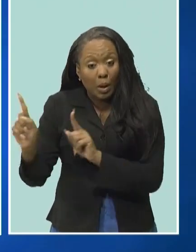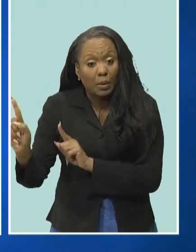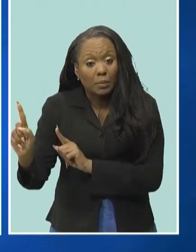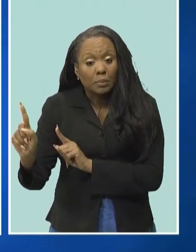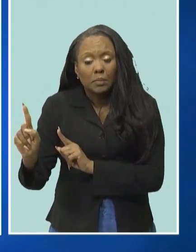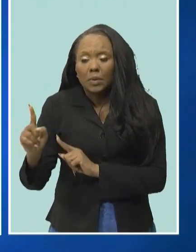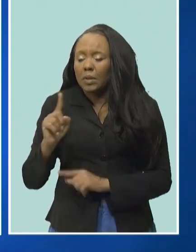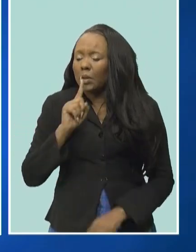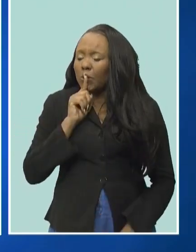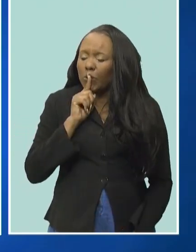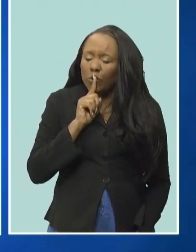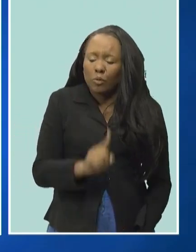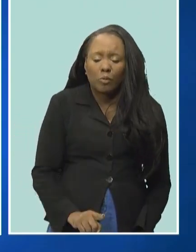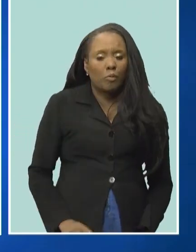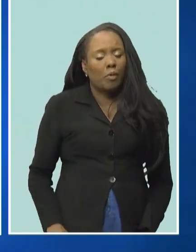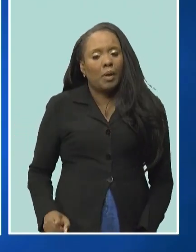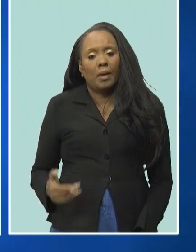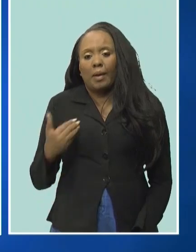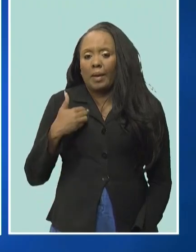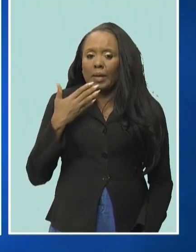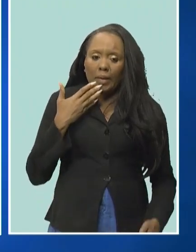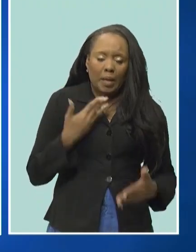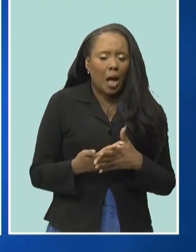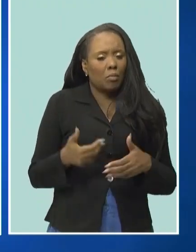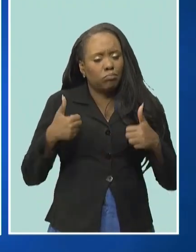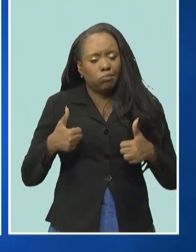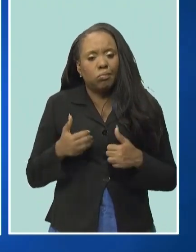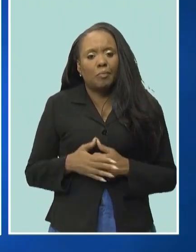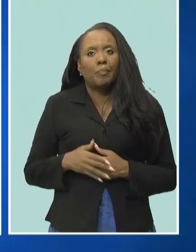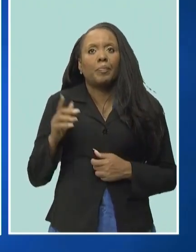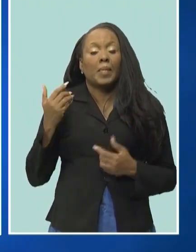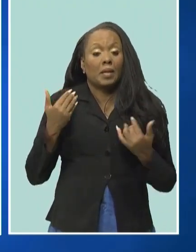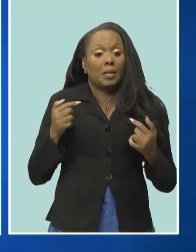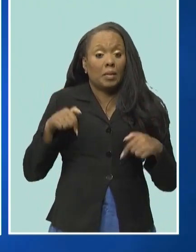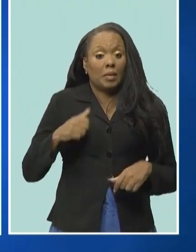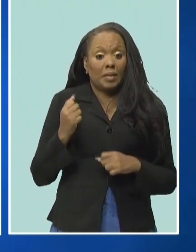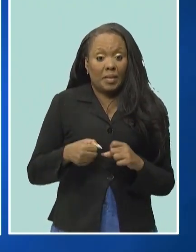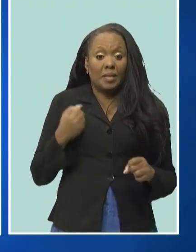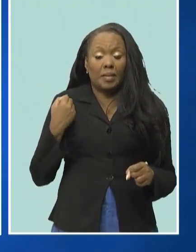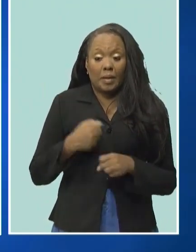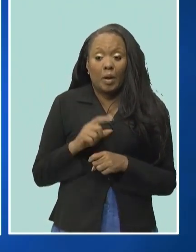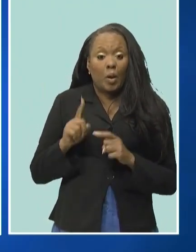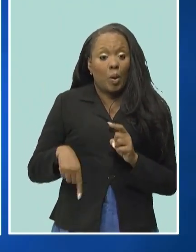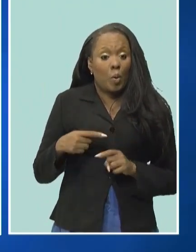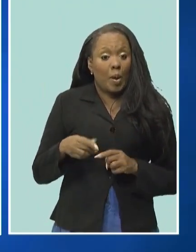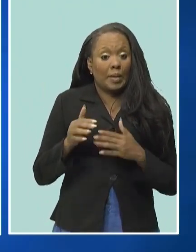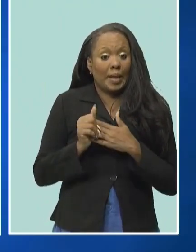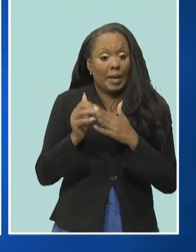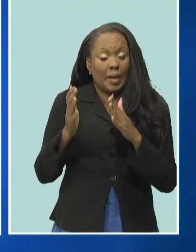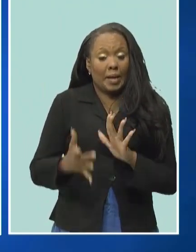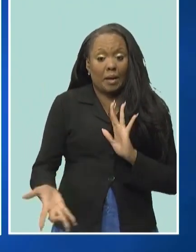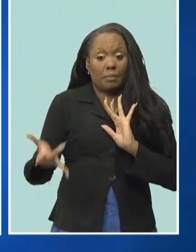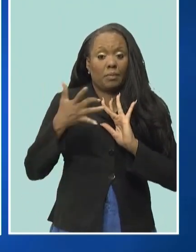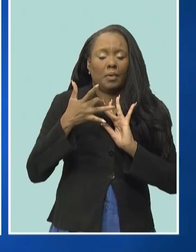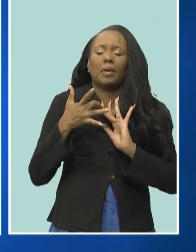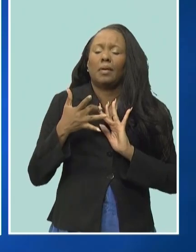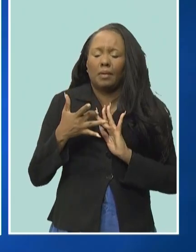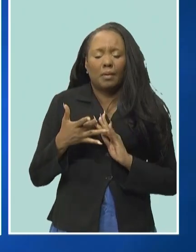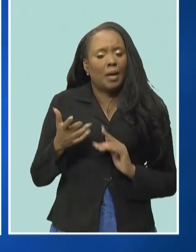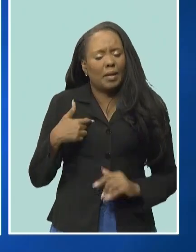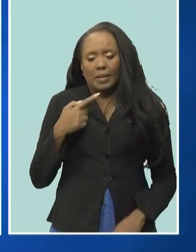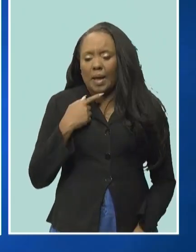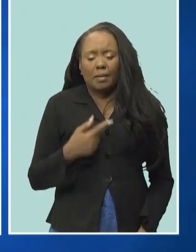it. So to me, when Kamisha reached out to me again this year, it was a no-brainer for me. This is a young lady I firmly believe